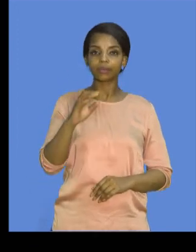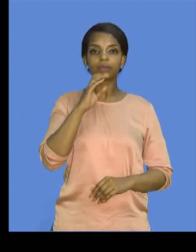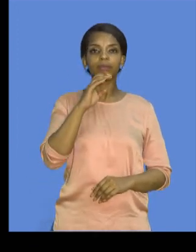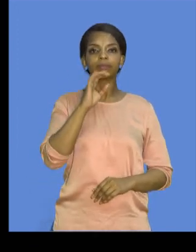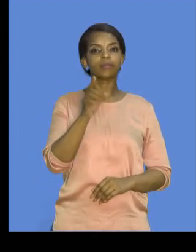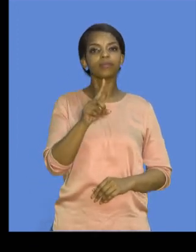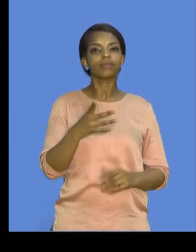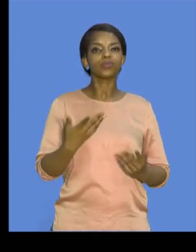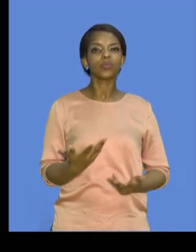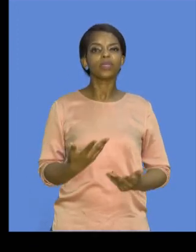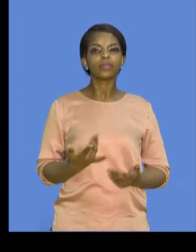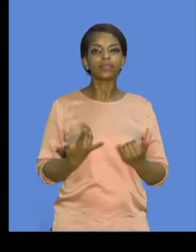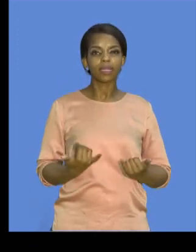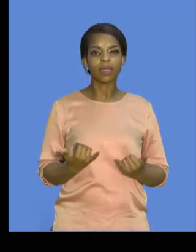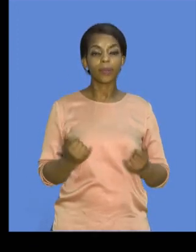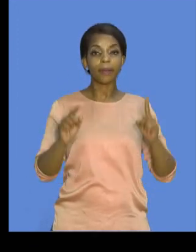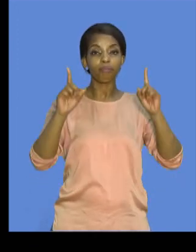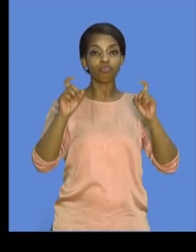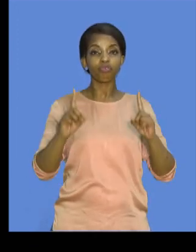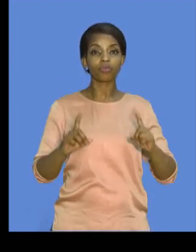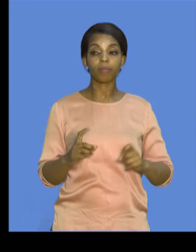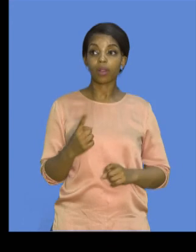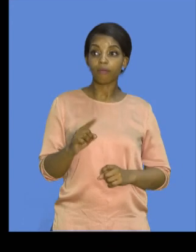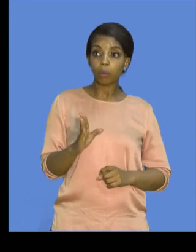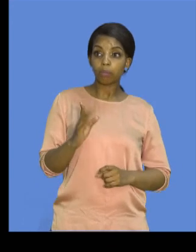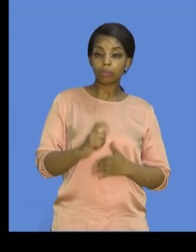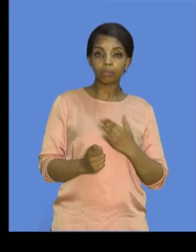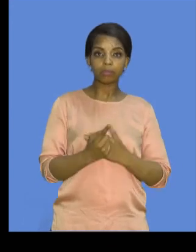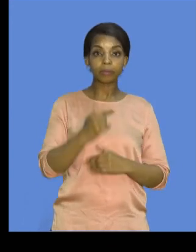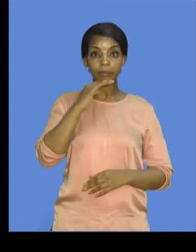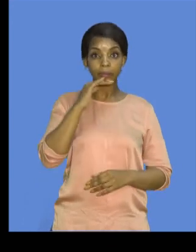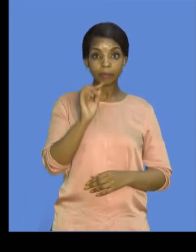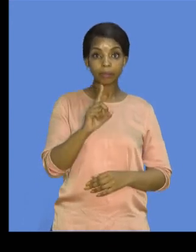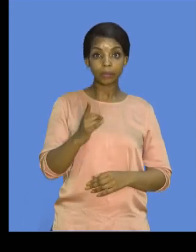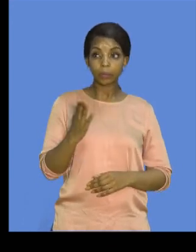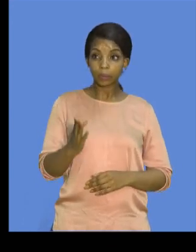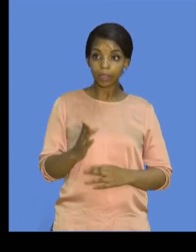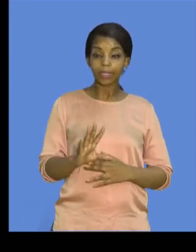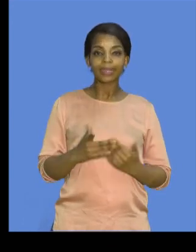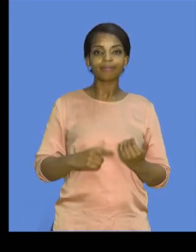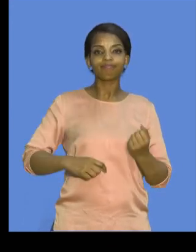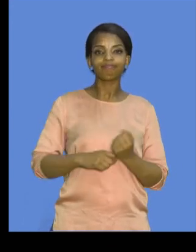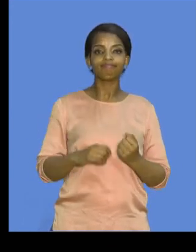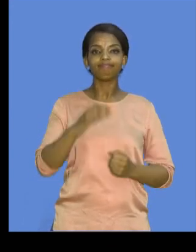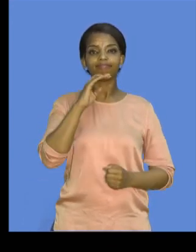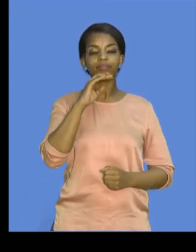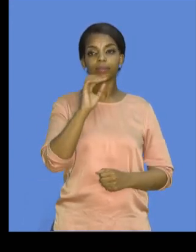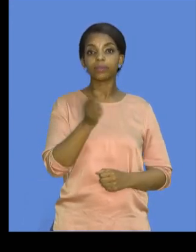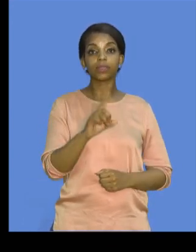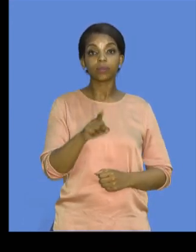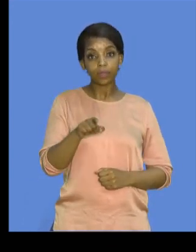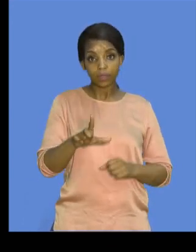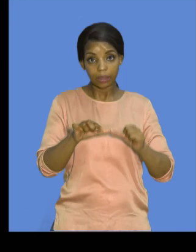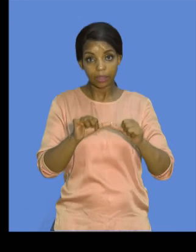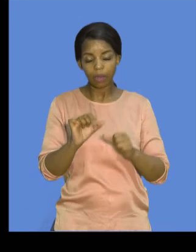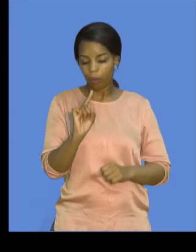us to the principle of conservation of charge, which tells us that the net charge in a closed system remains constant. And